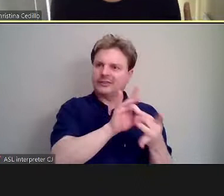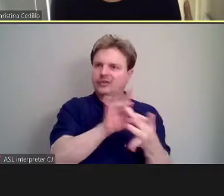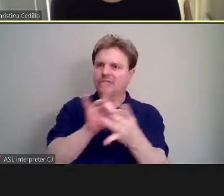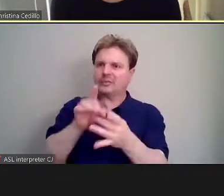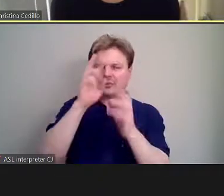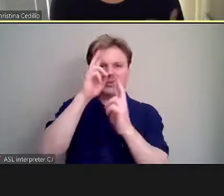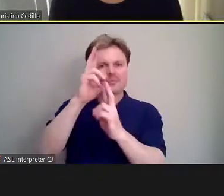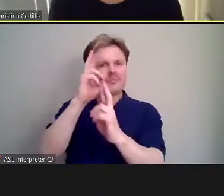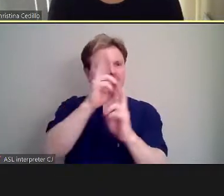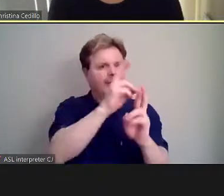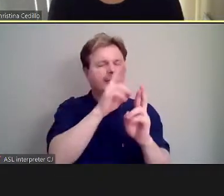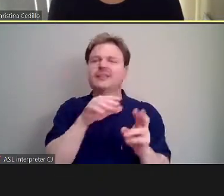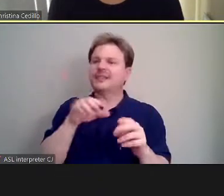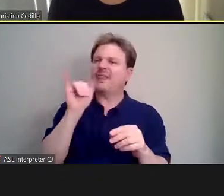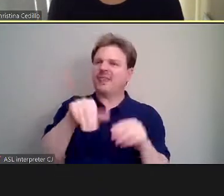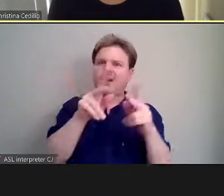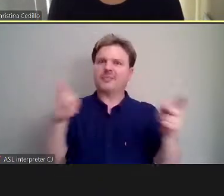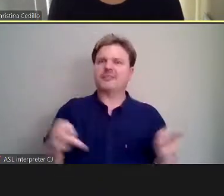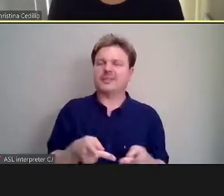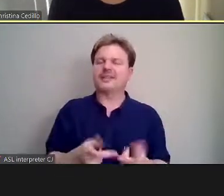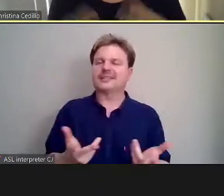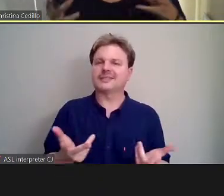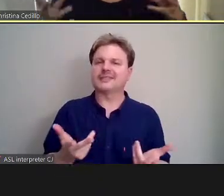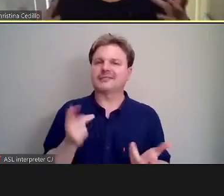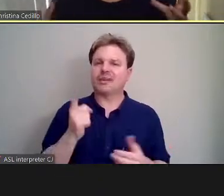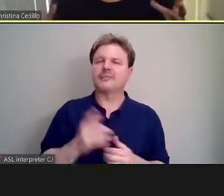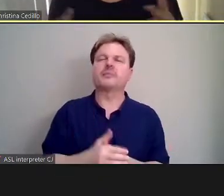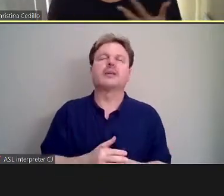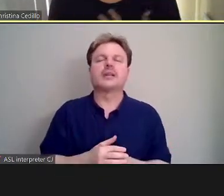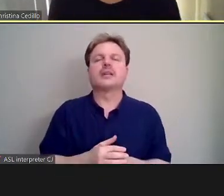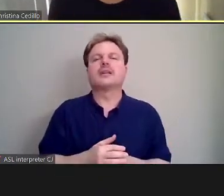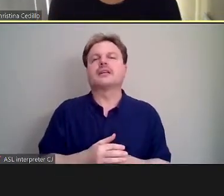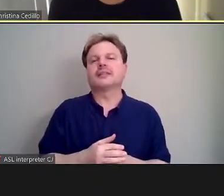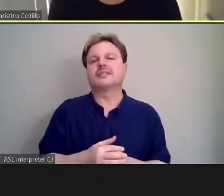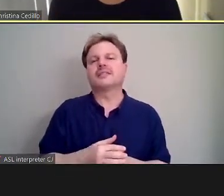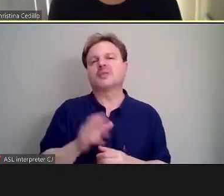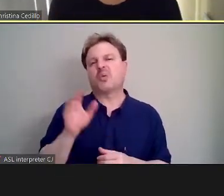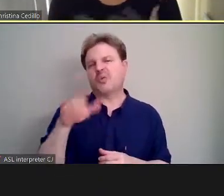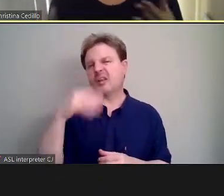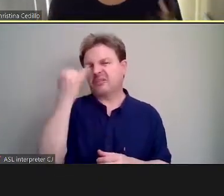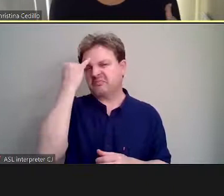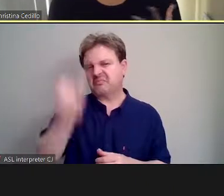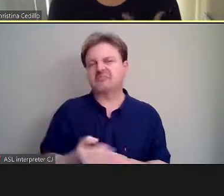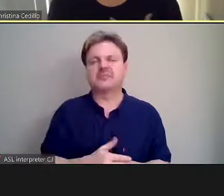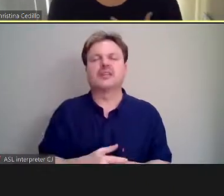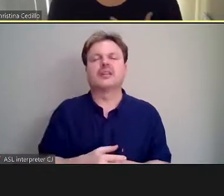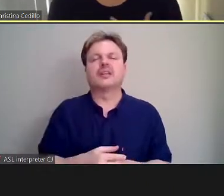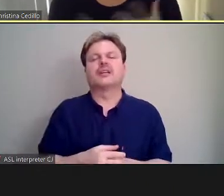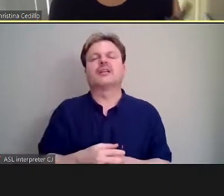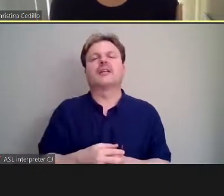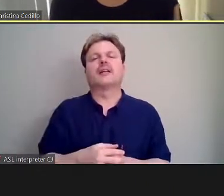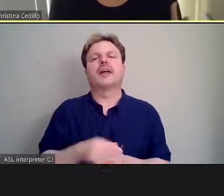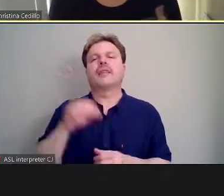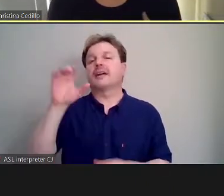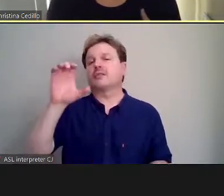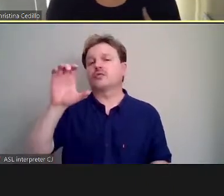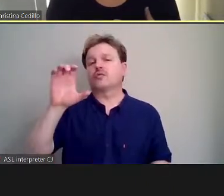this space, right? And things like that. And then of course,